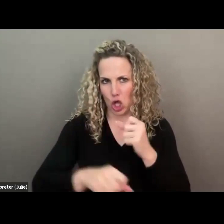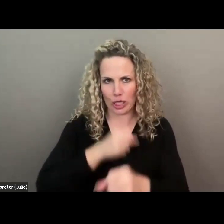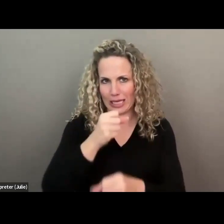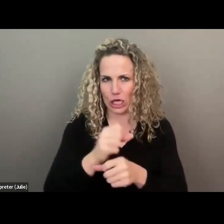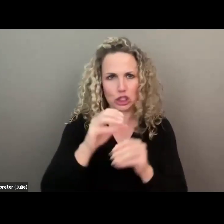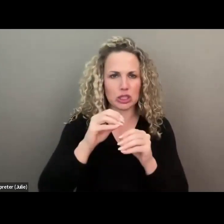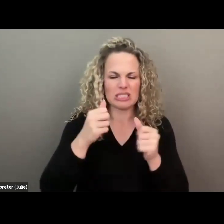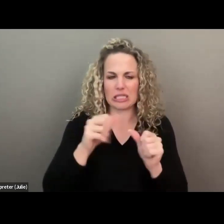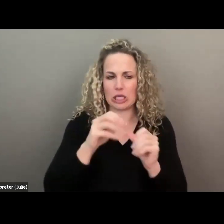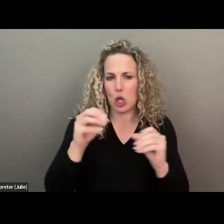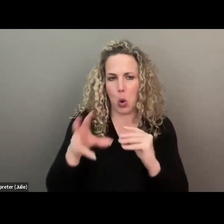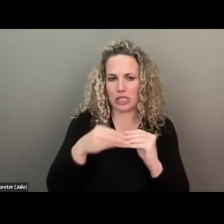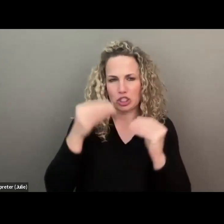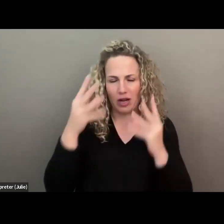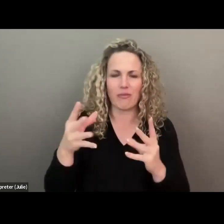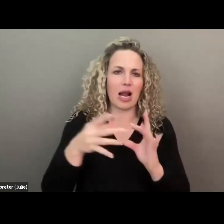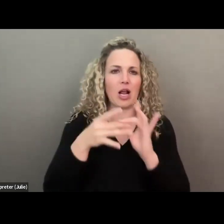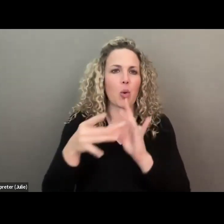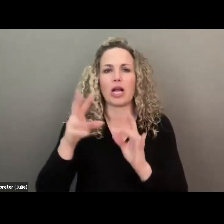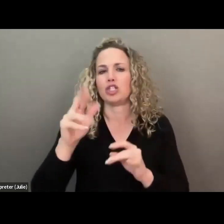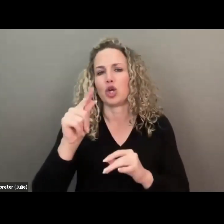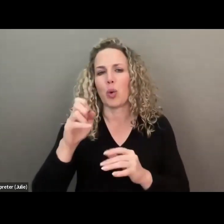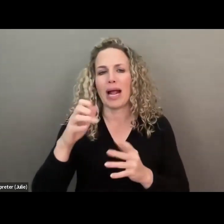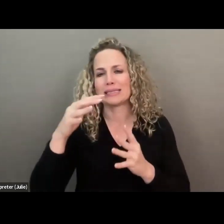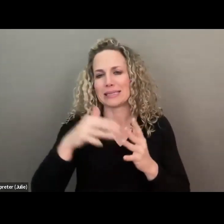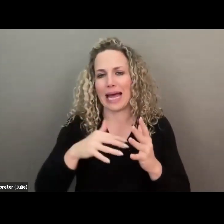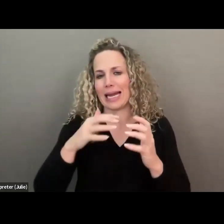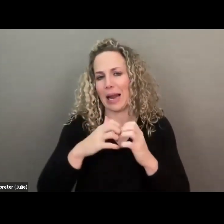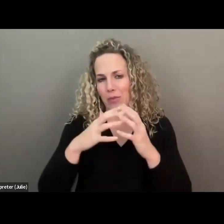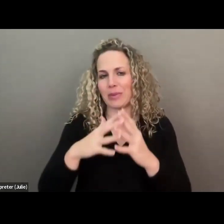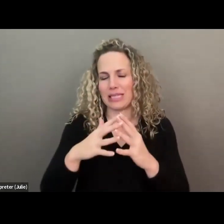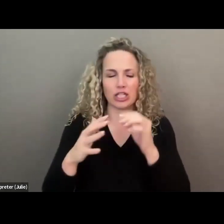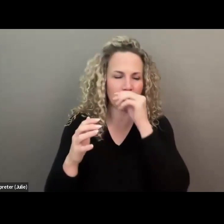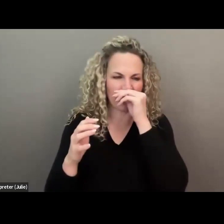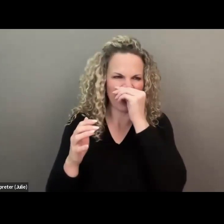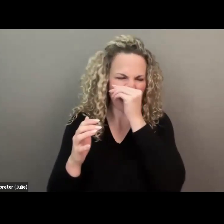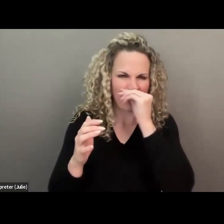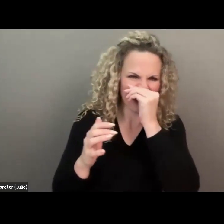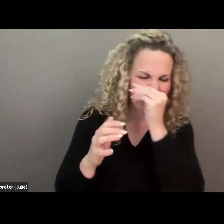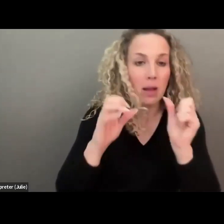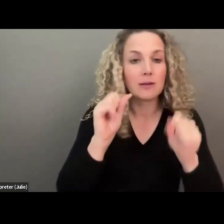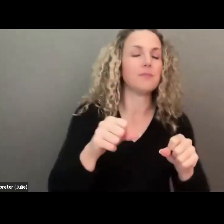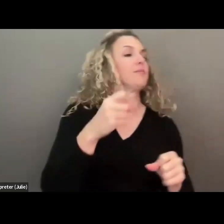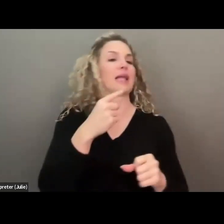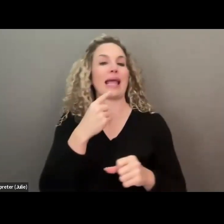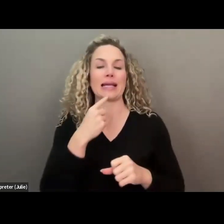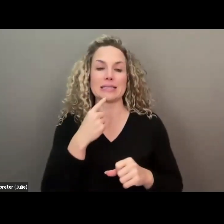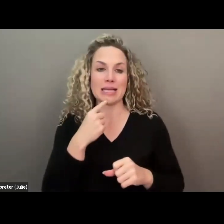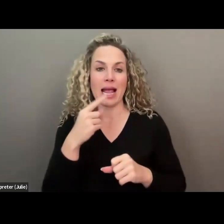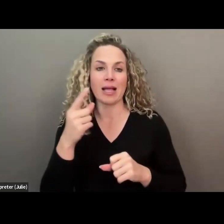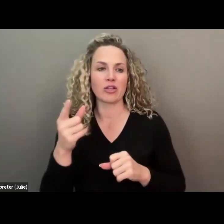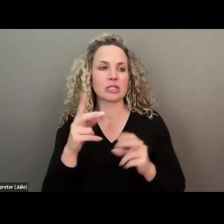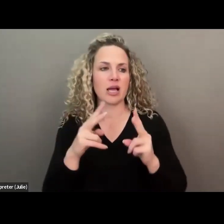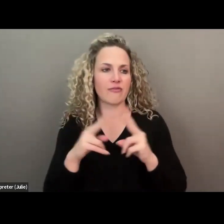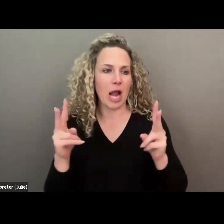additional information as it relates to the rate study implementation, other than I can say that there is a